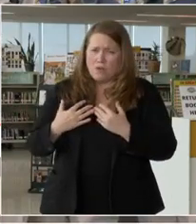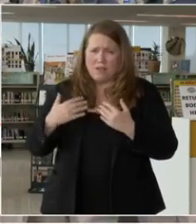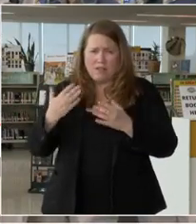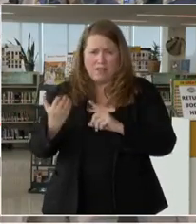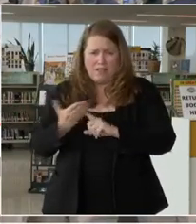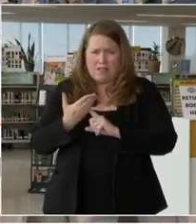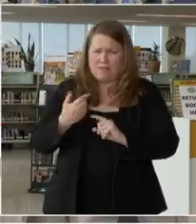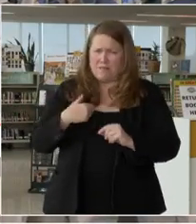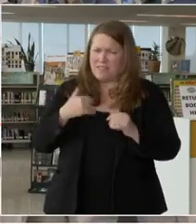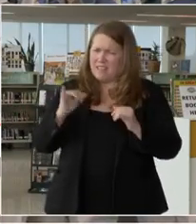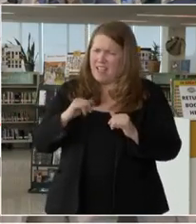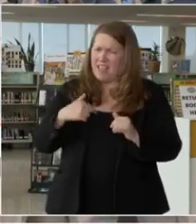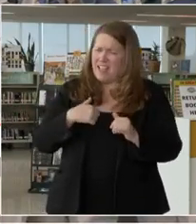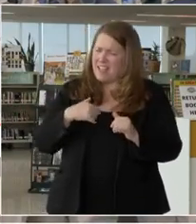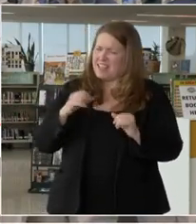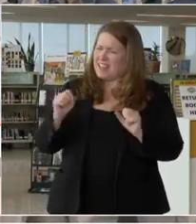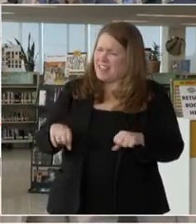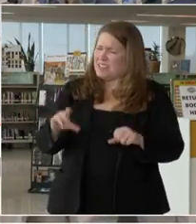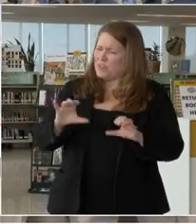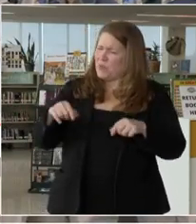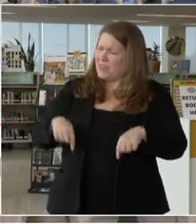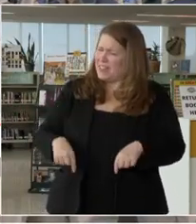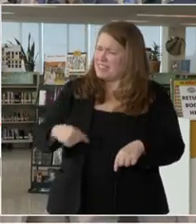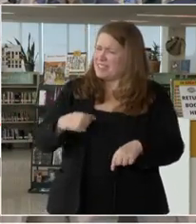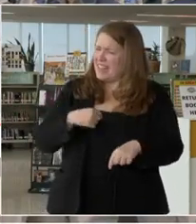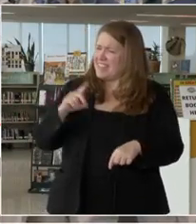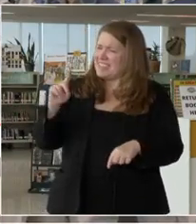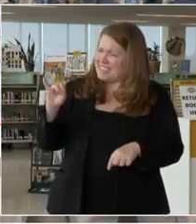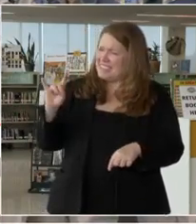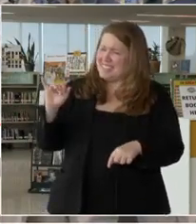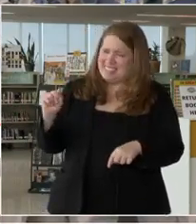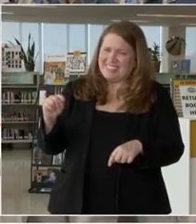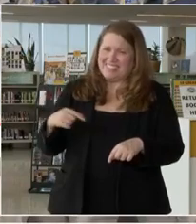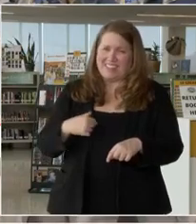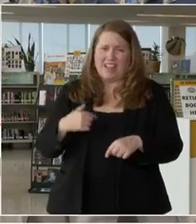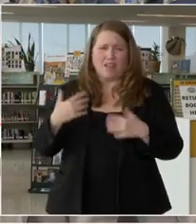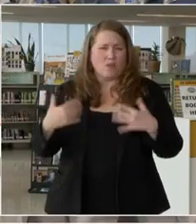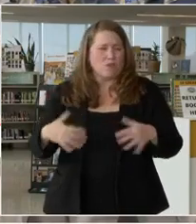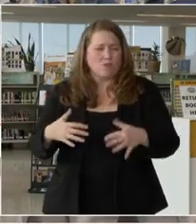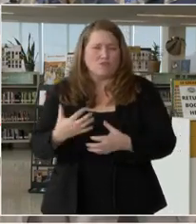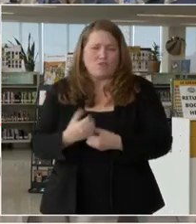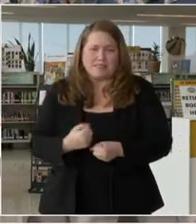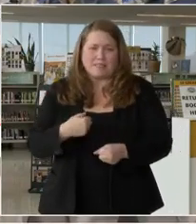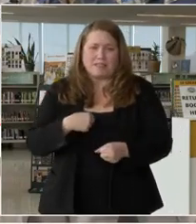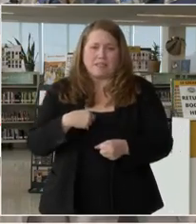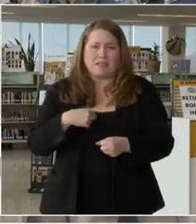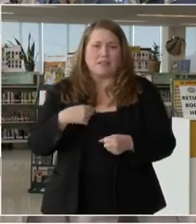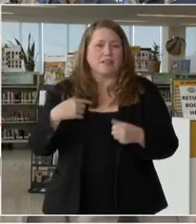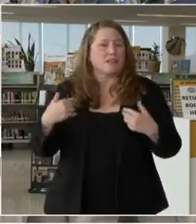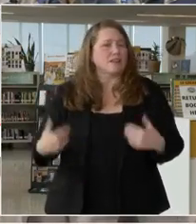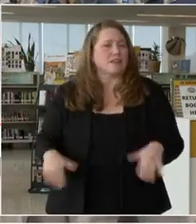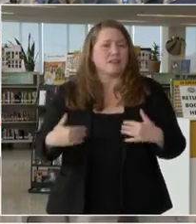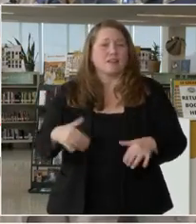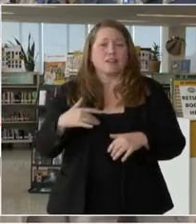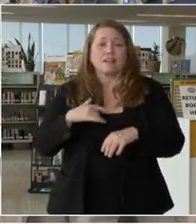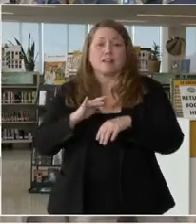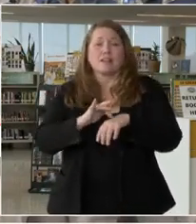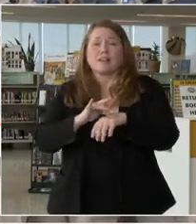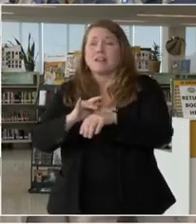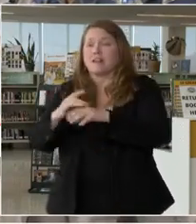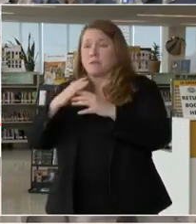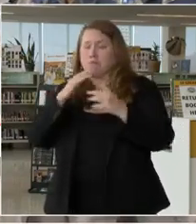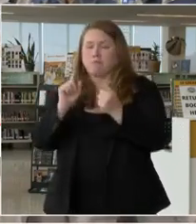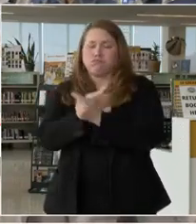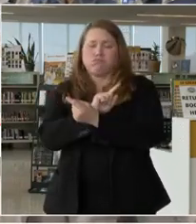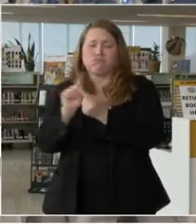like, I could do this. I could do the next level. And I have, trust me when I tell you, I've been some amazing places, met some amazing